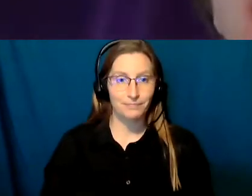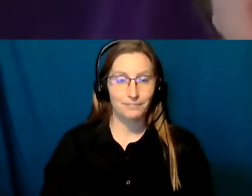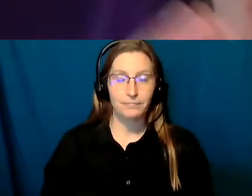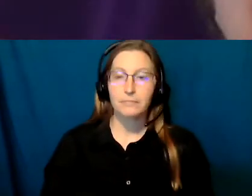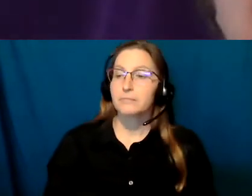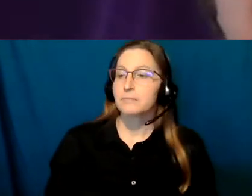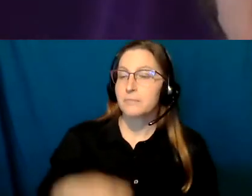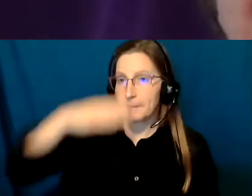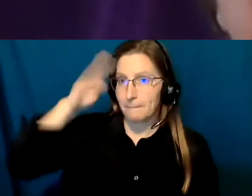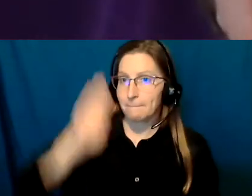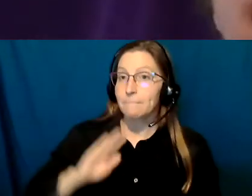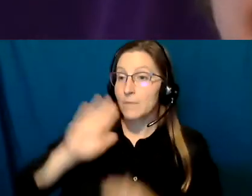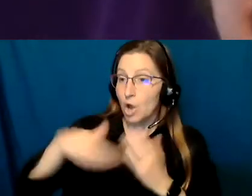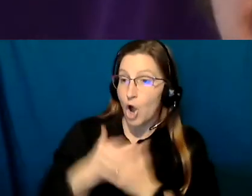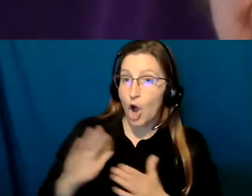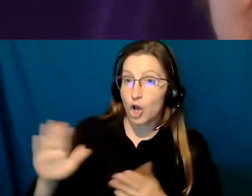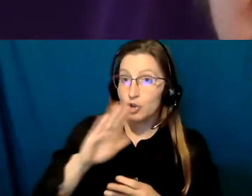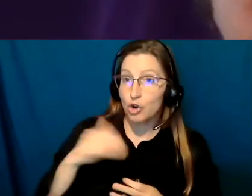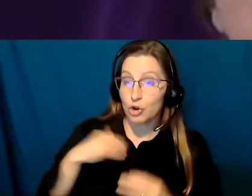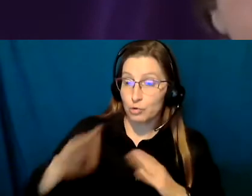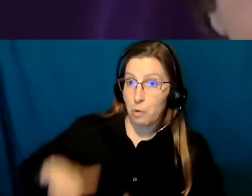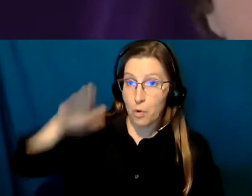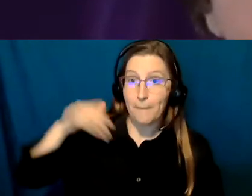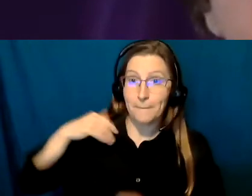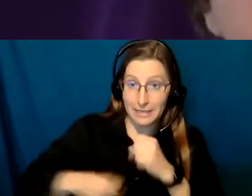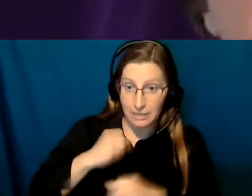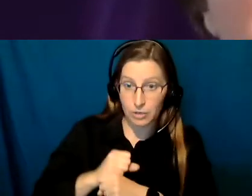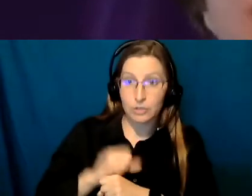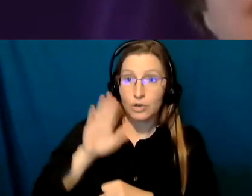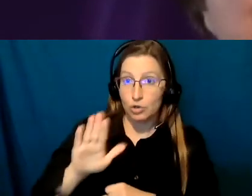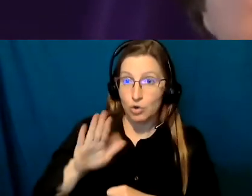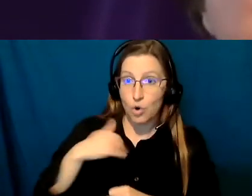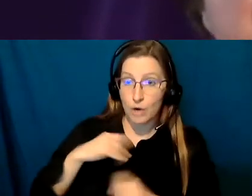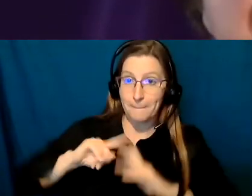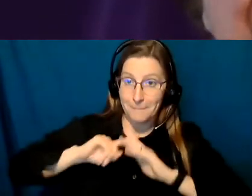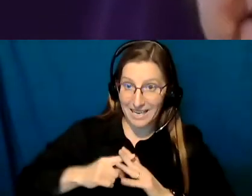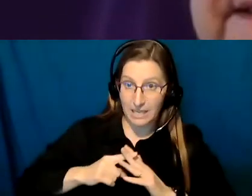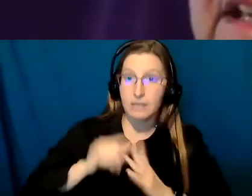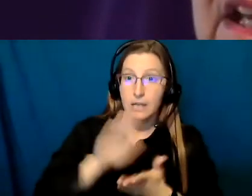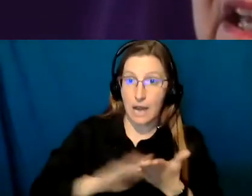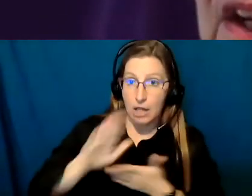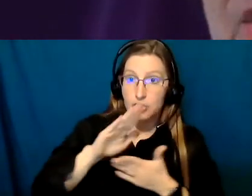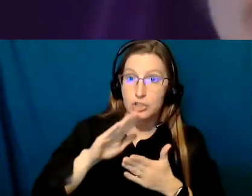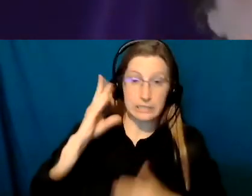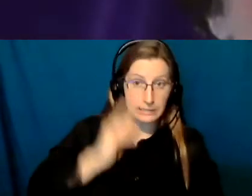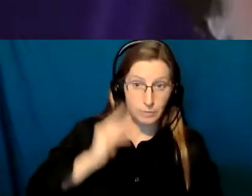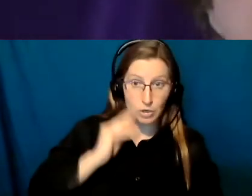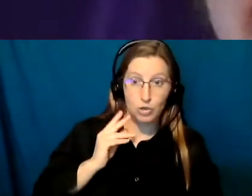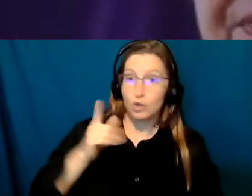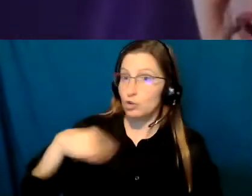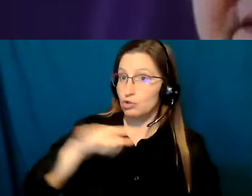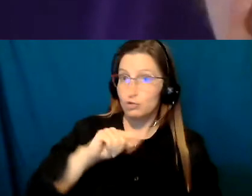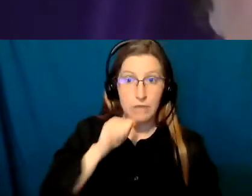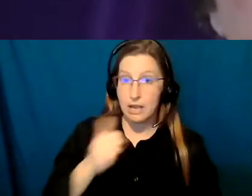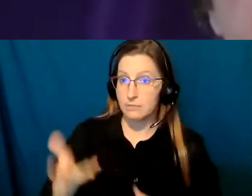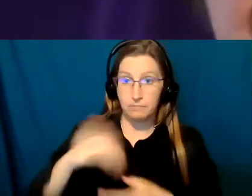all your growing up years and your initial college experience, you weren't with